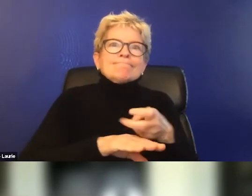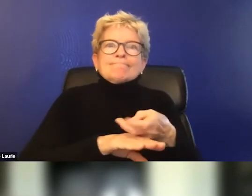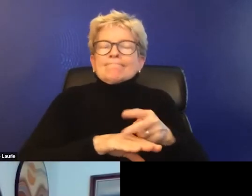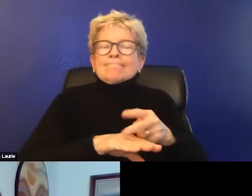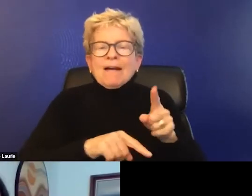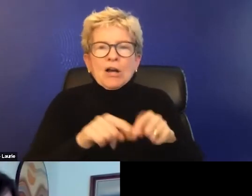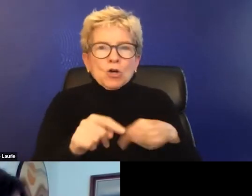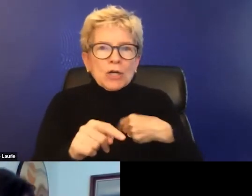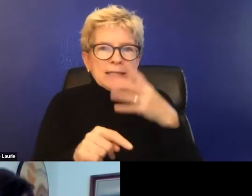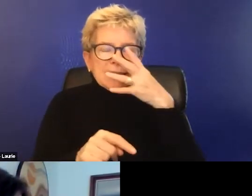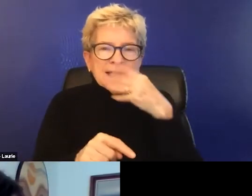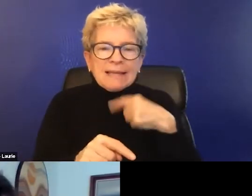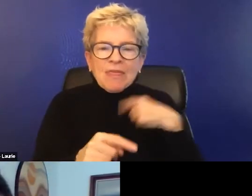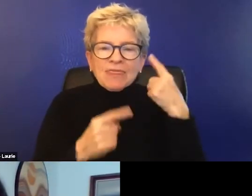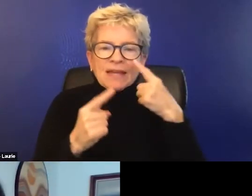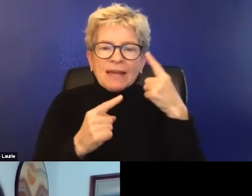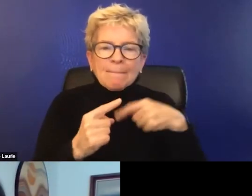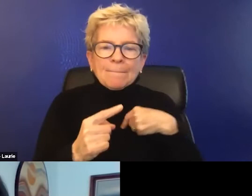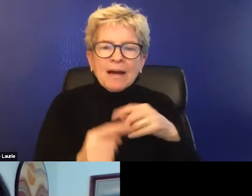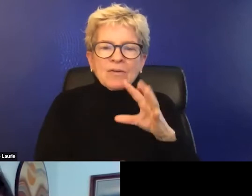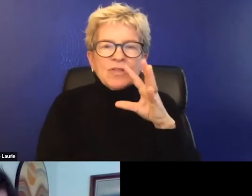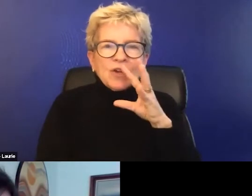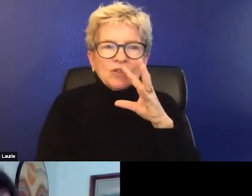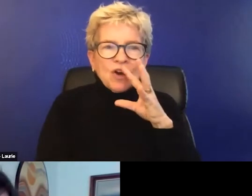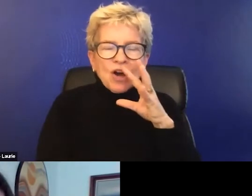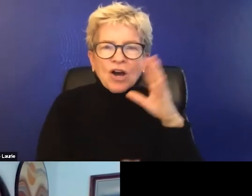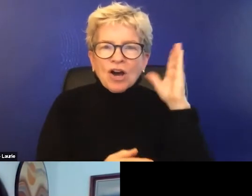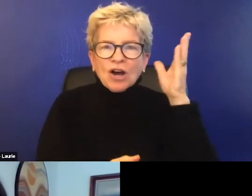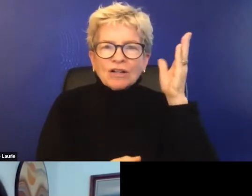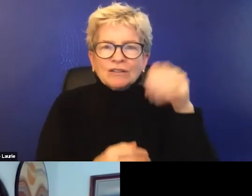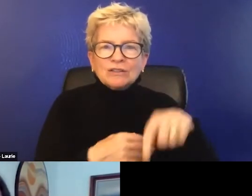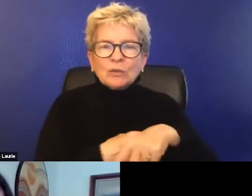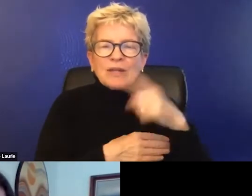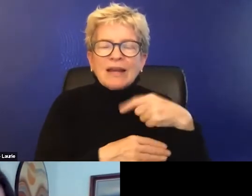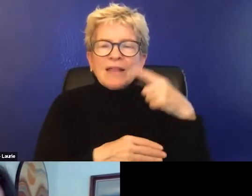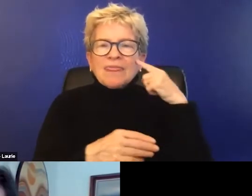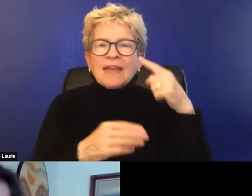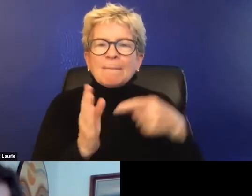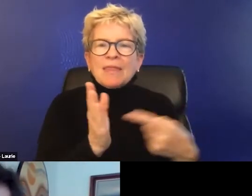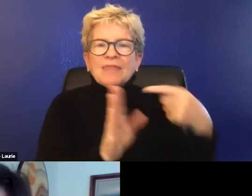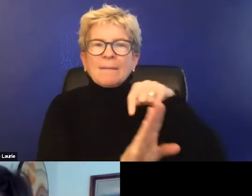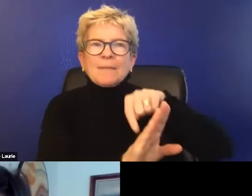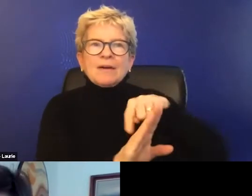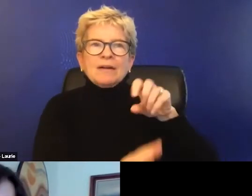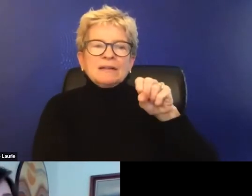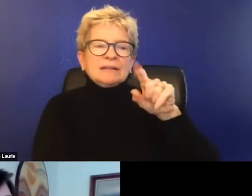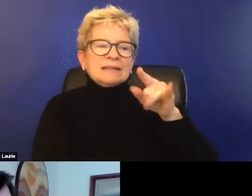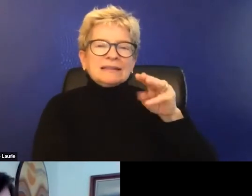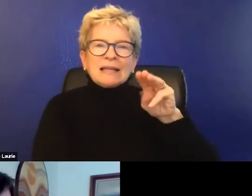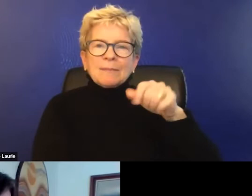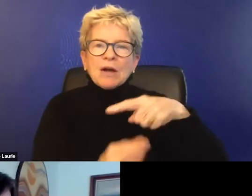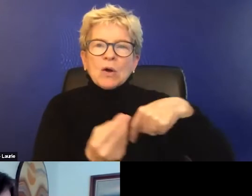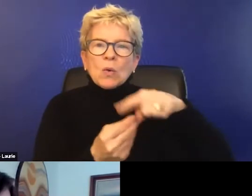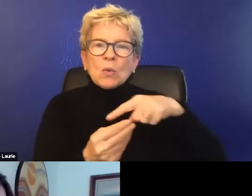this talk today. And I was thinking about that common metaphor that's used when thinking about stigma around mental illness.